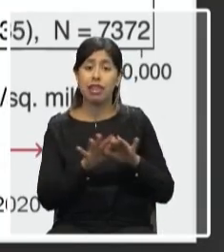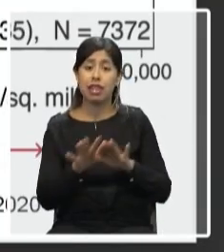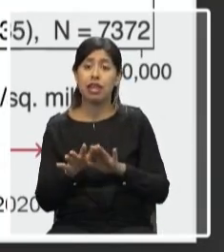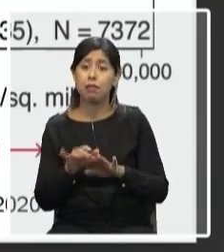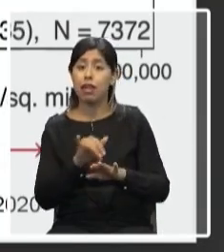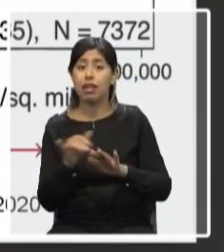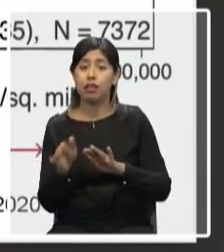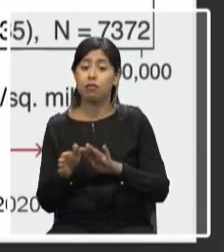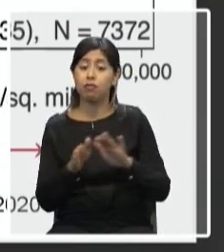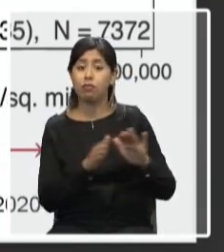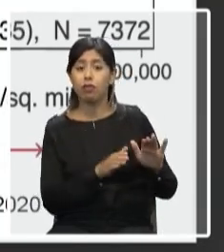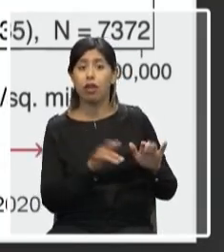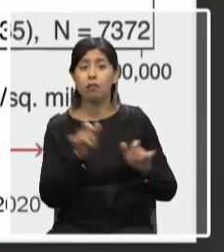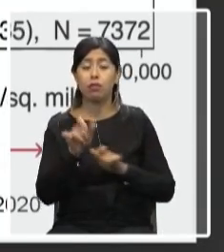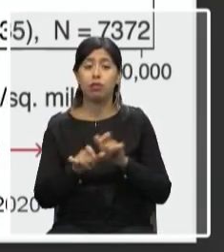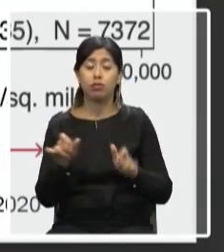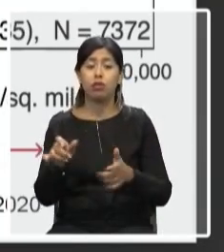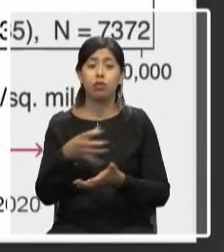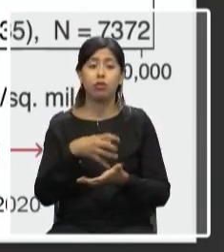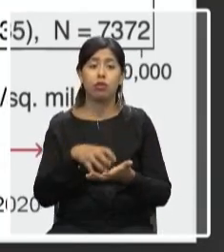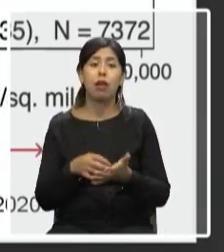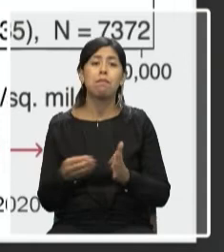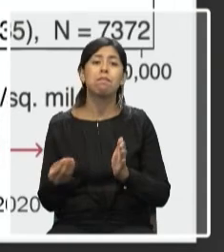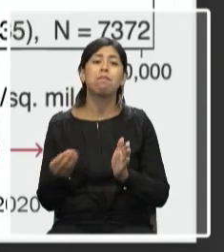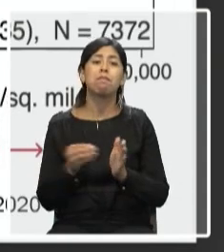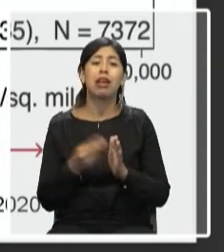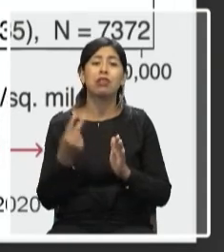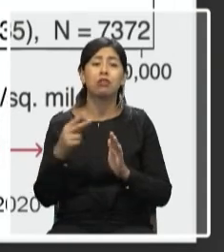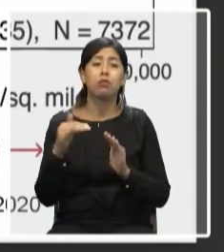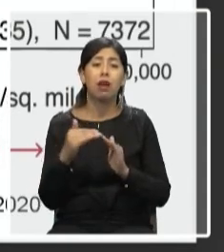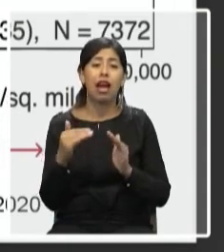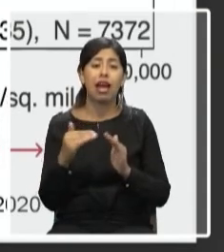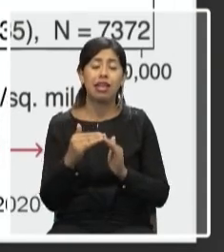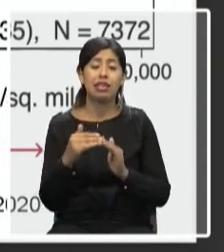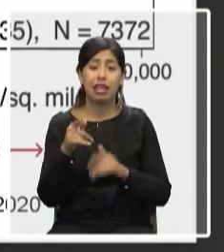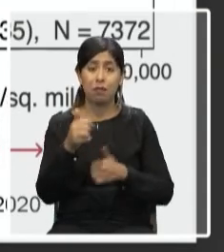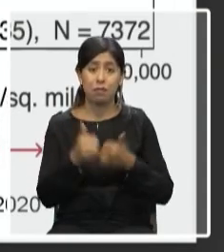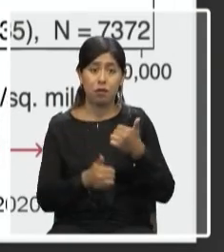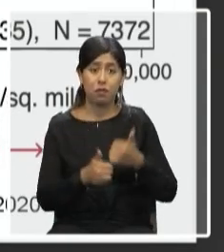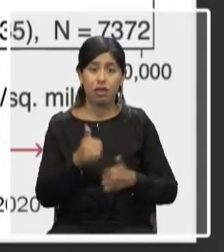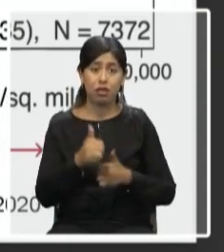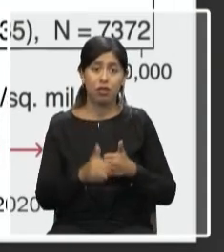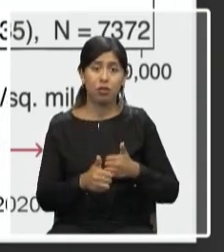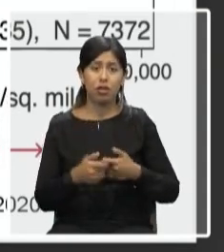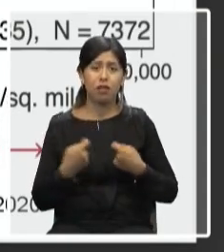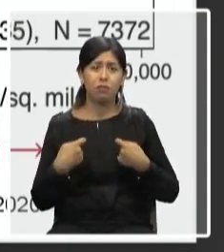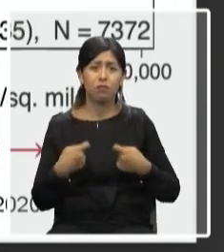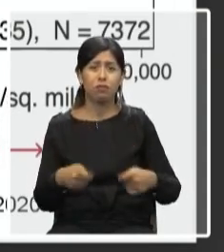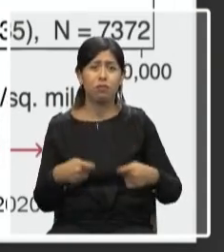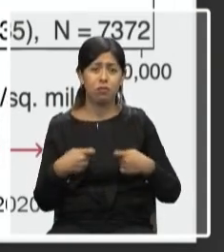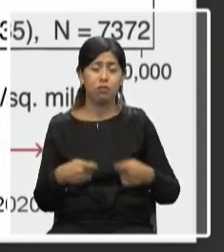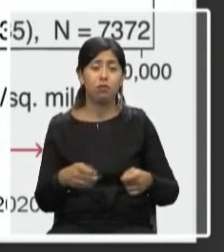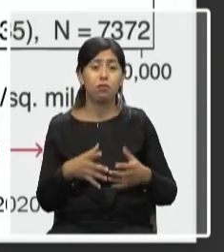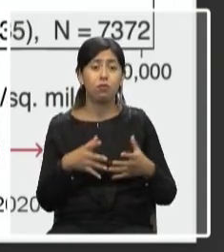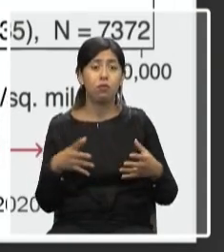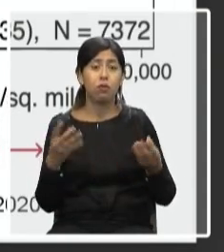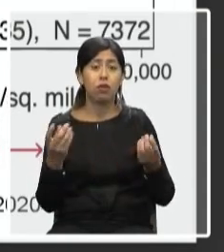much more, right? Those expensive professionals who spent a lot of money downtown will now be spending many more days at